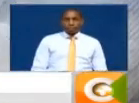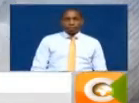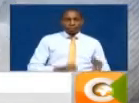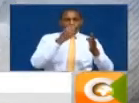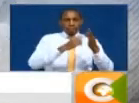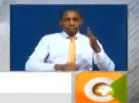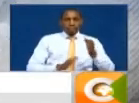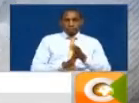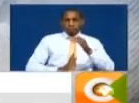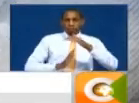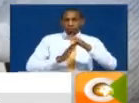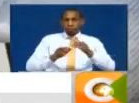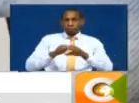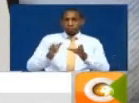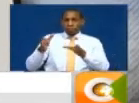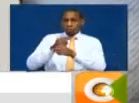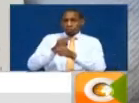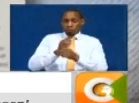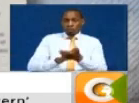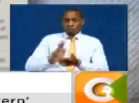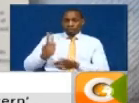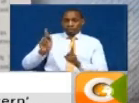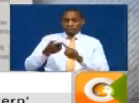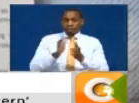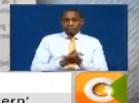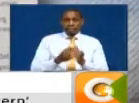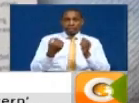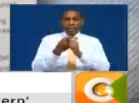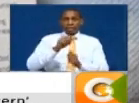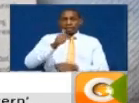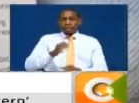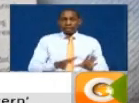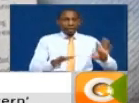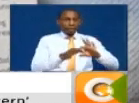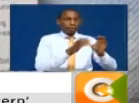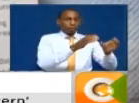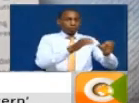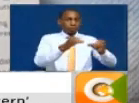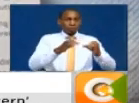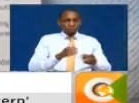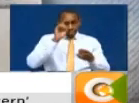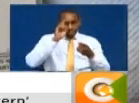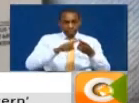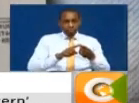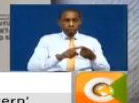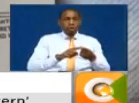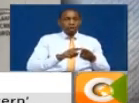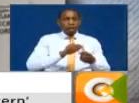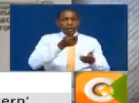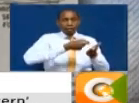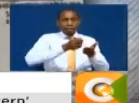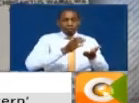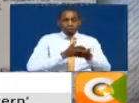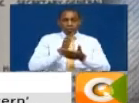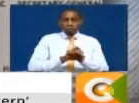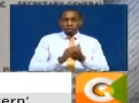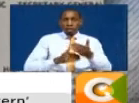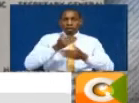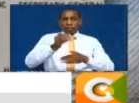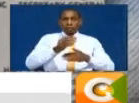three prime constituent members of the coalition, Kenya Kwanza has 11 other associate parties and is seeking more to sign up through the provision